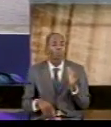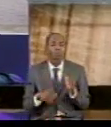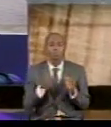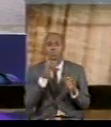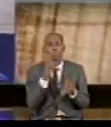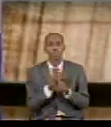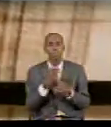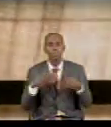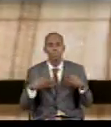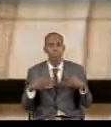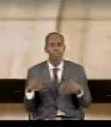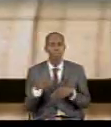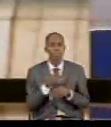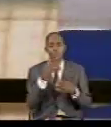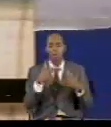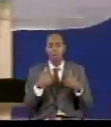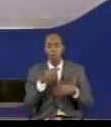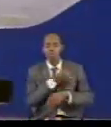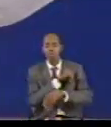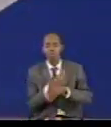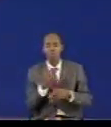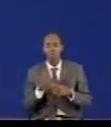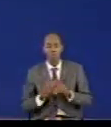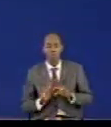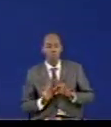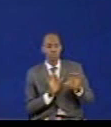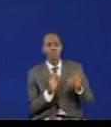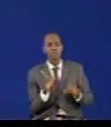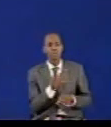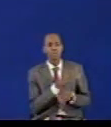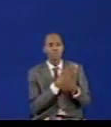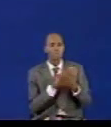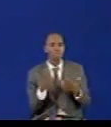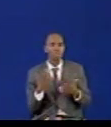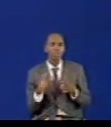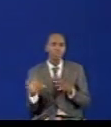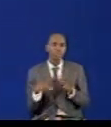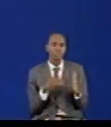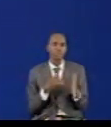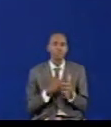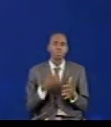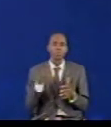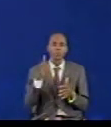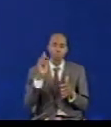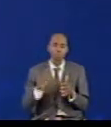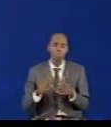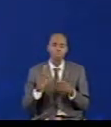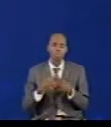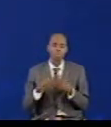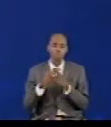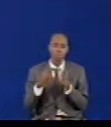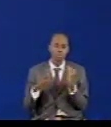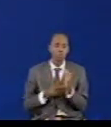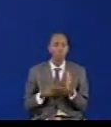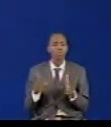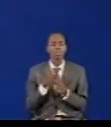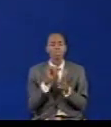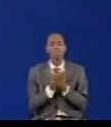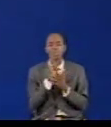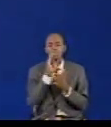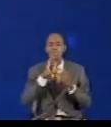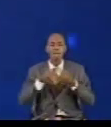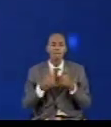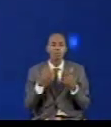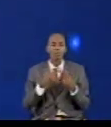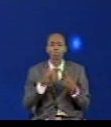aside. If you don't have authority to put them aside, you report them. That's earnestly contending for